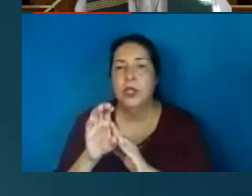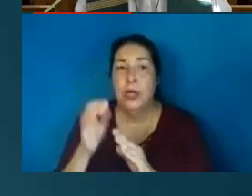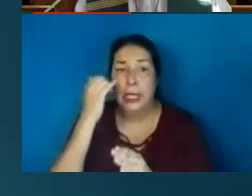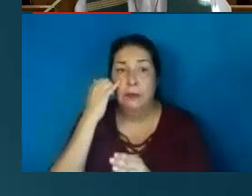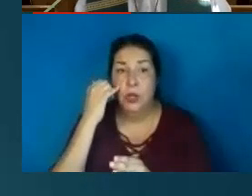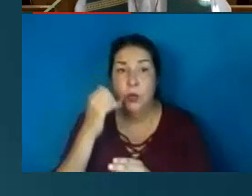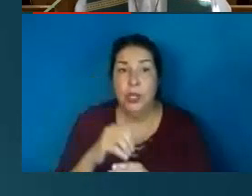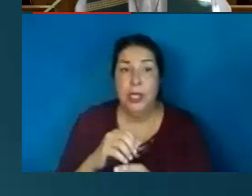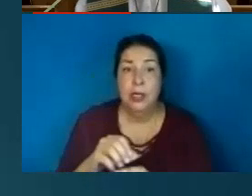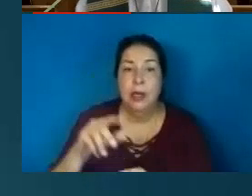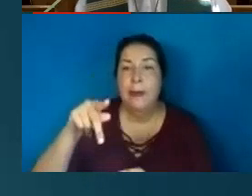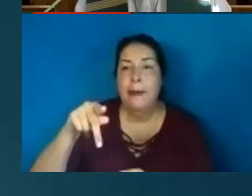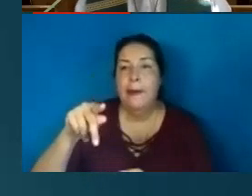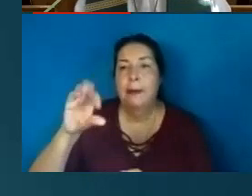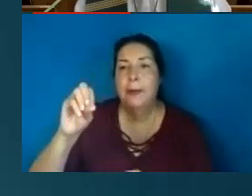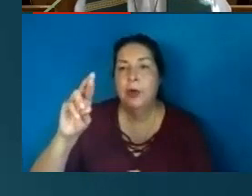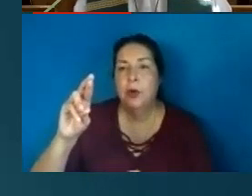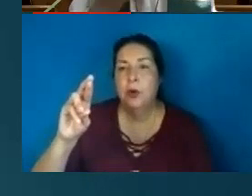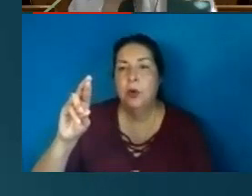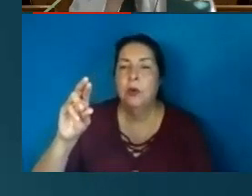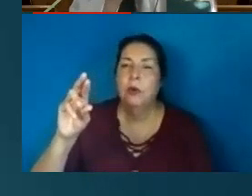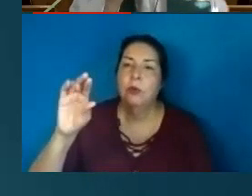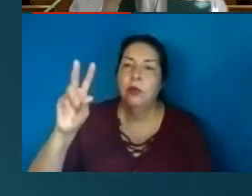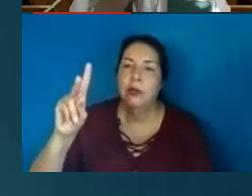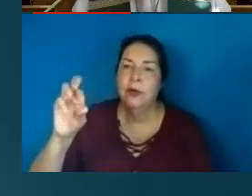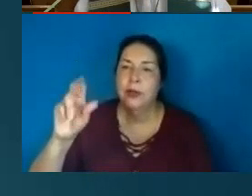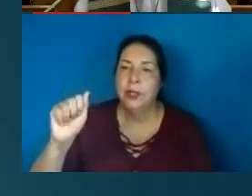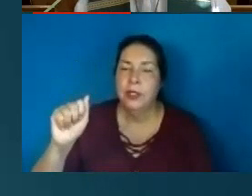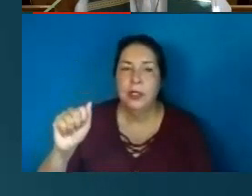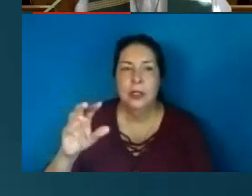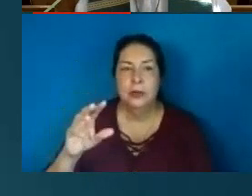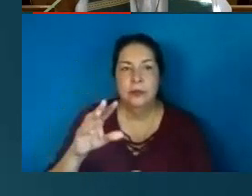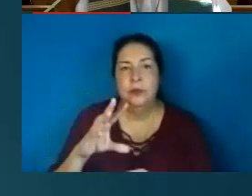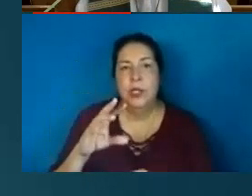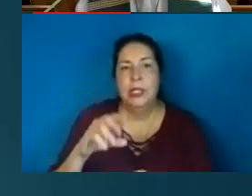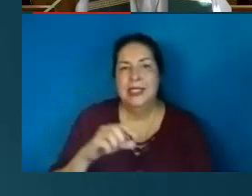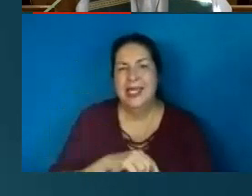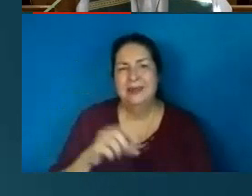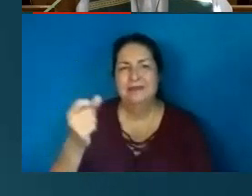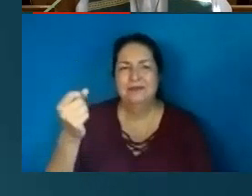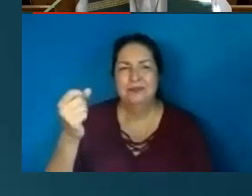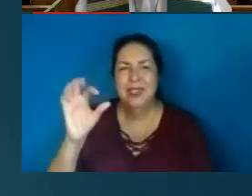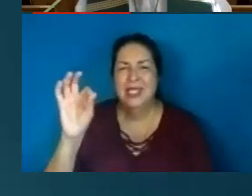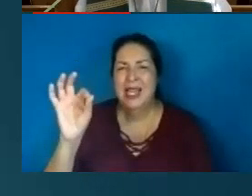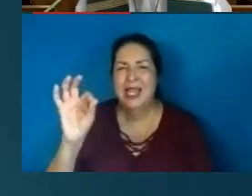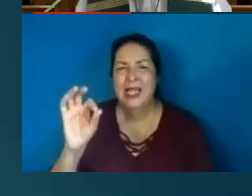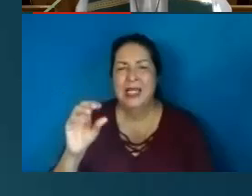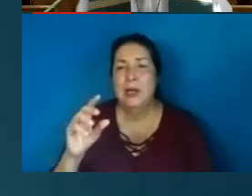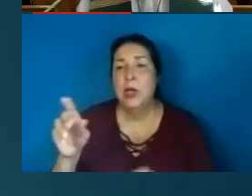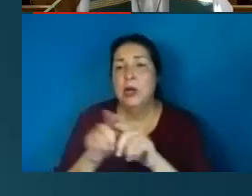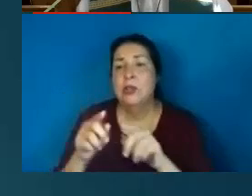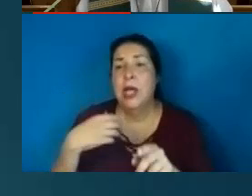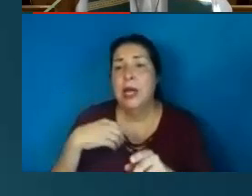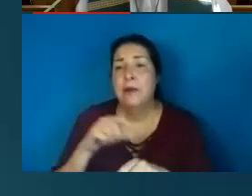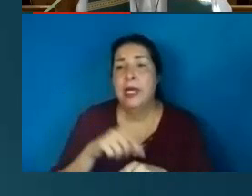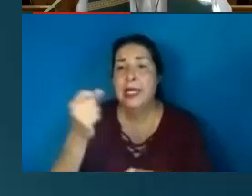at Peace are at 9 a.m. We also have an 11 o'clock service, which is in Spanish.